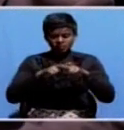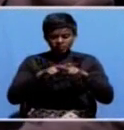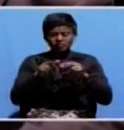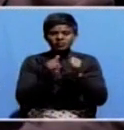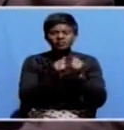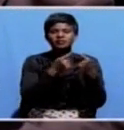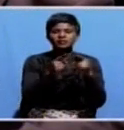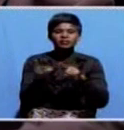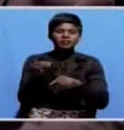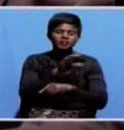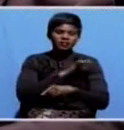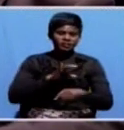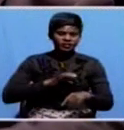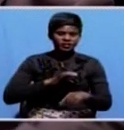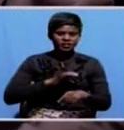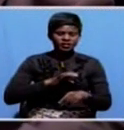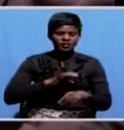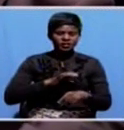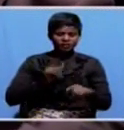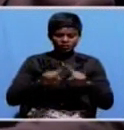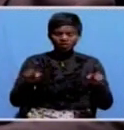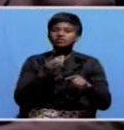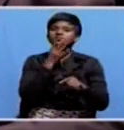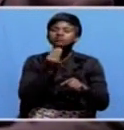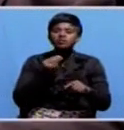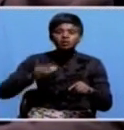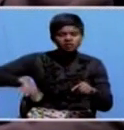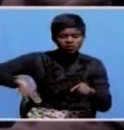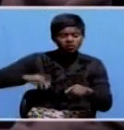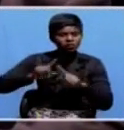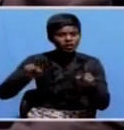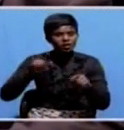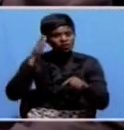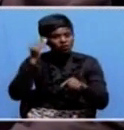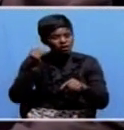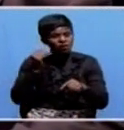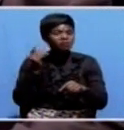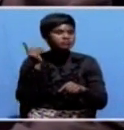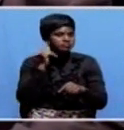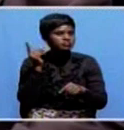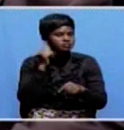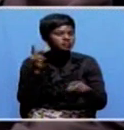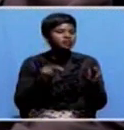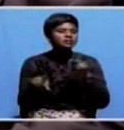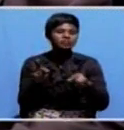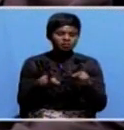forth and so forth. He delayed because he listened to the people.